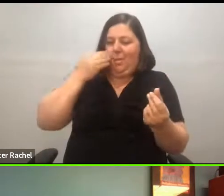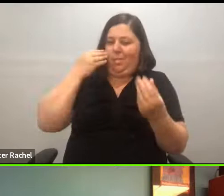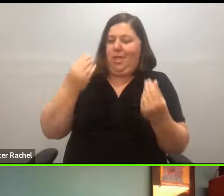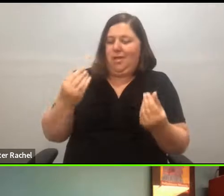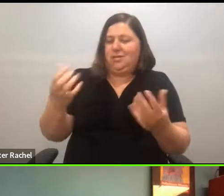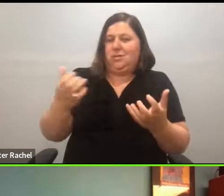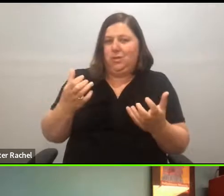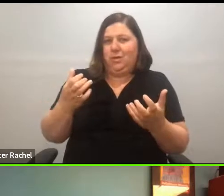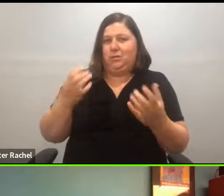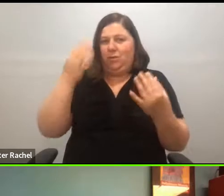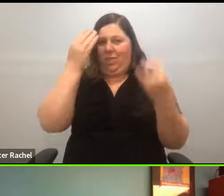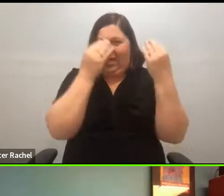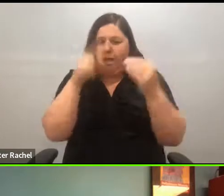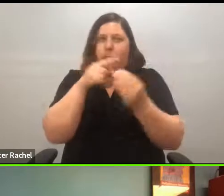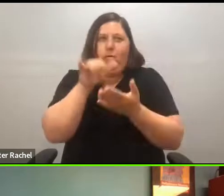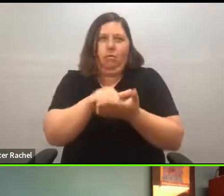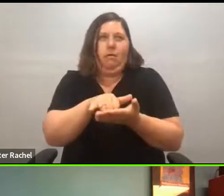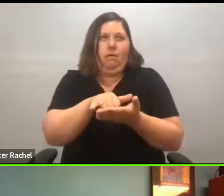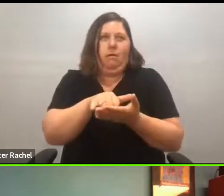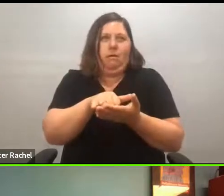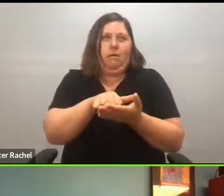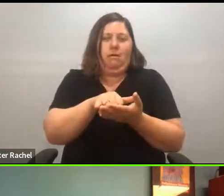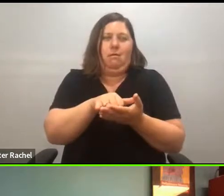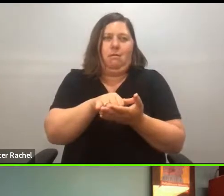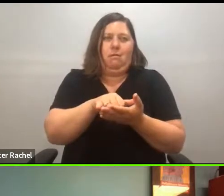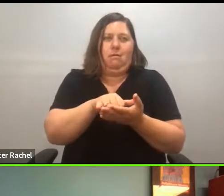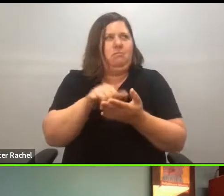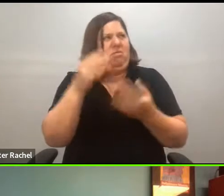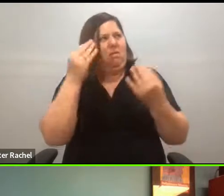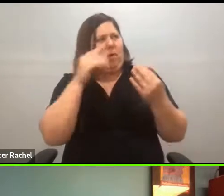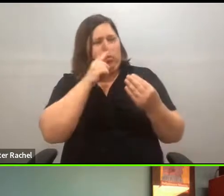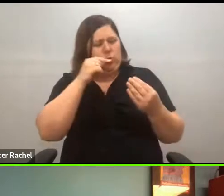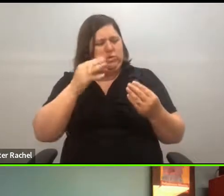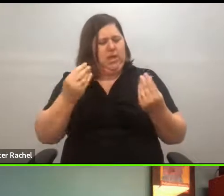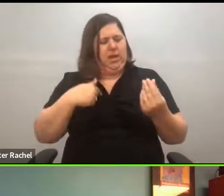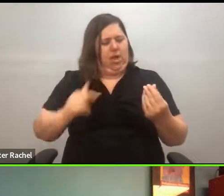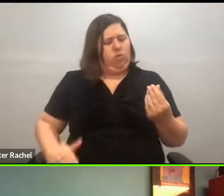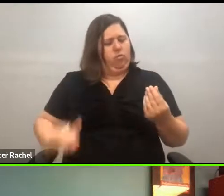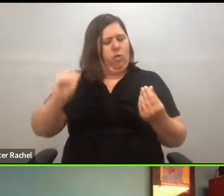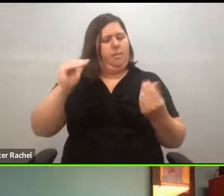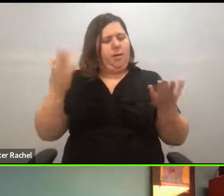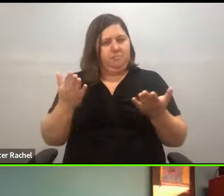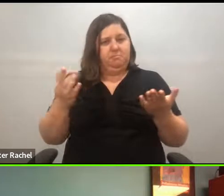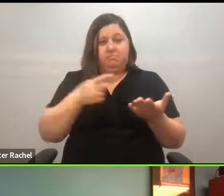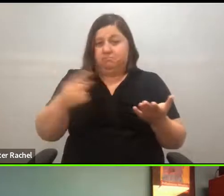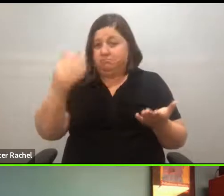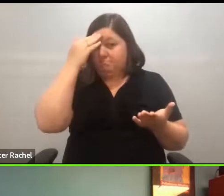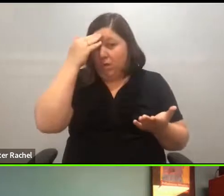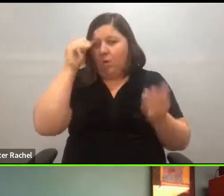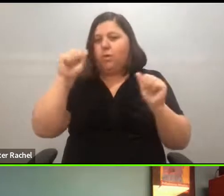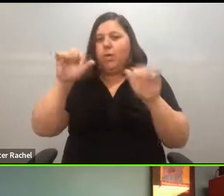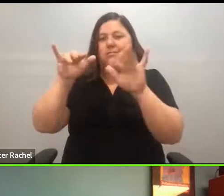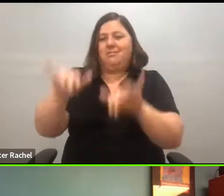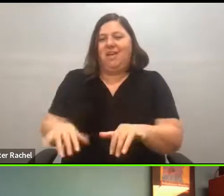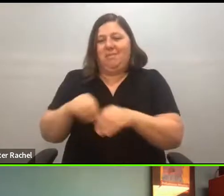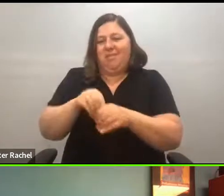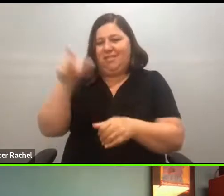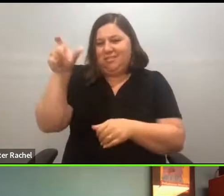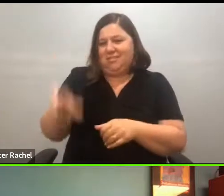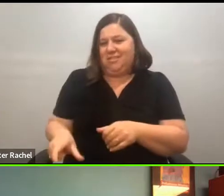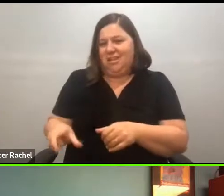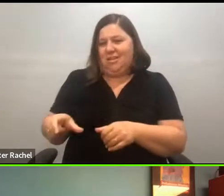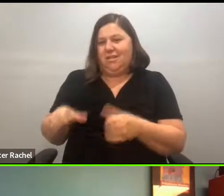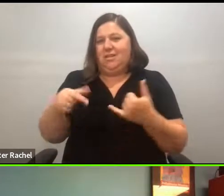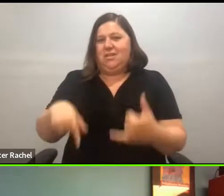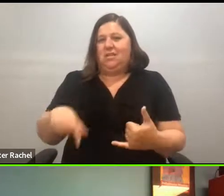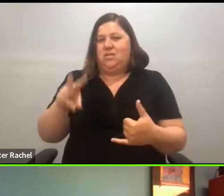want us all to kind of think about that when we were children, whose land did we grow up on? If you know, you can type it in the chat. Actually, this is a webinar,